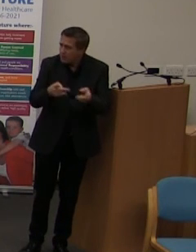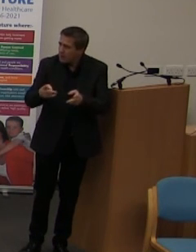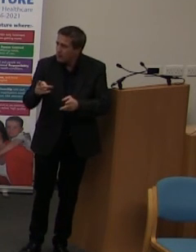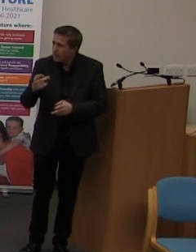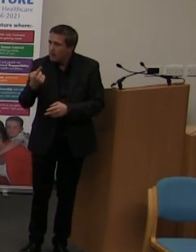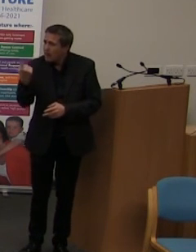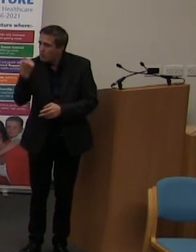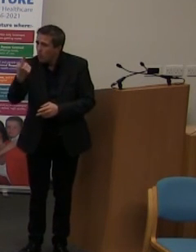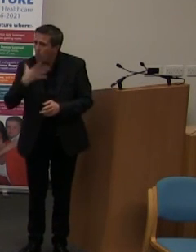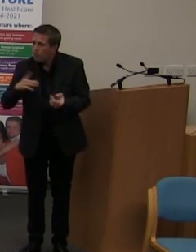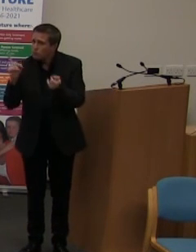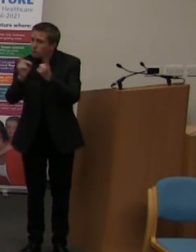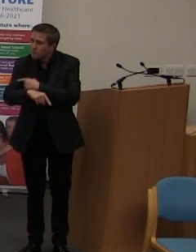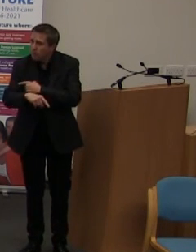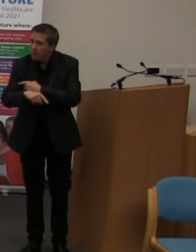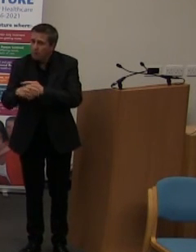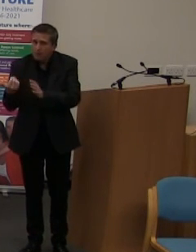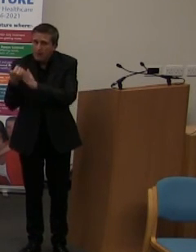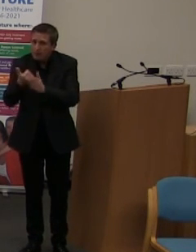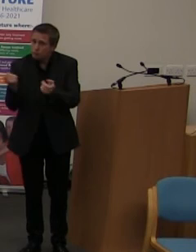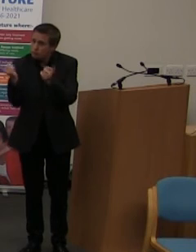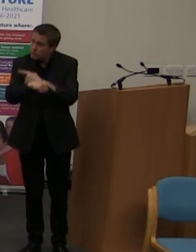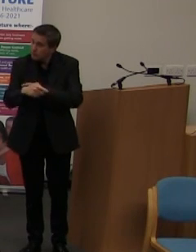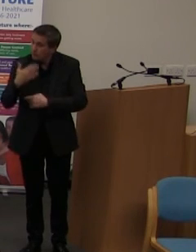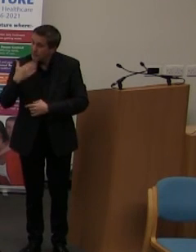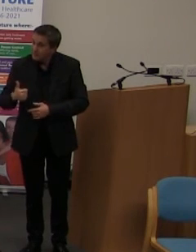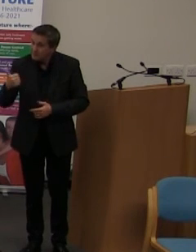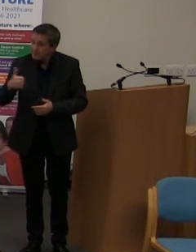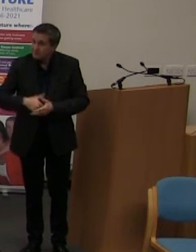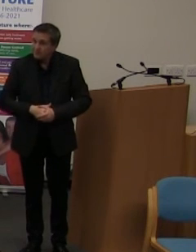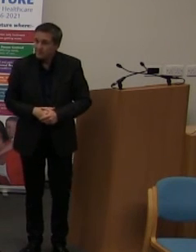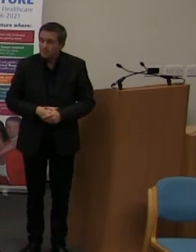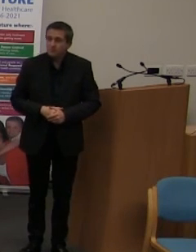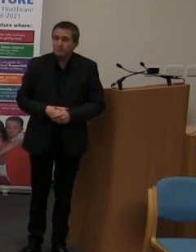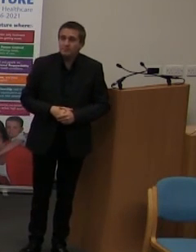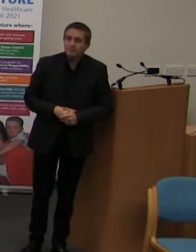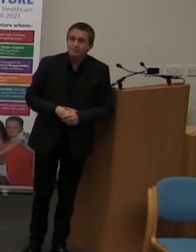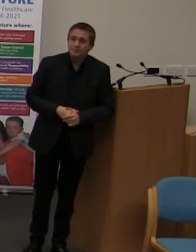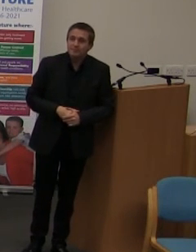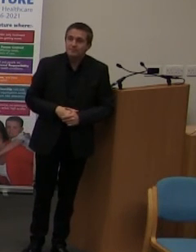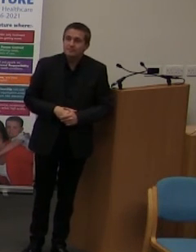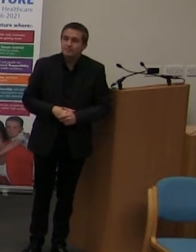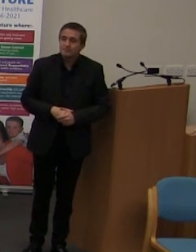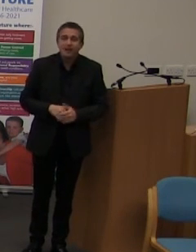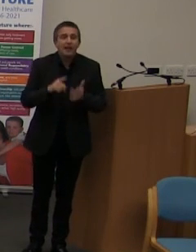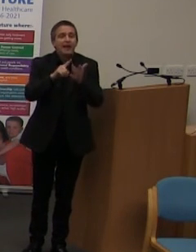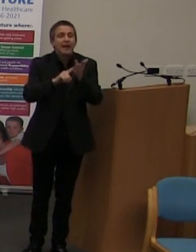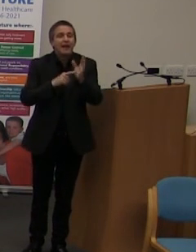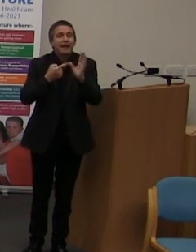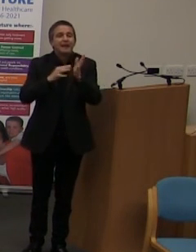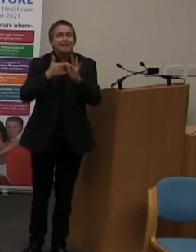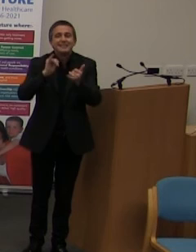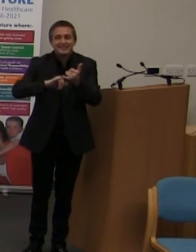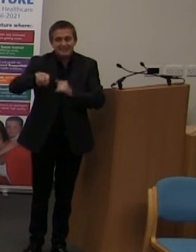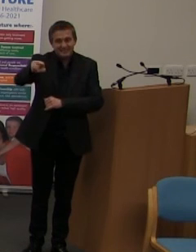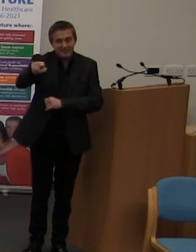GP colleagues would like to just talk something about primary care, because that might be helpful. James, thanks. Hi, I'm James King.